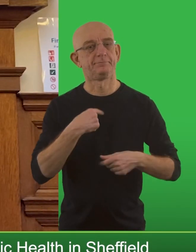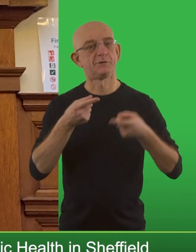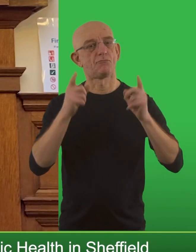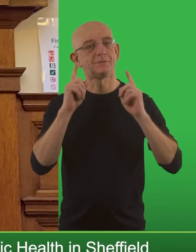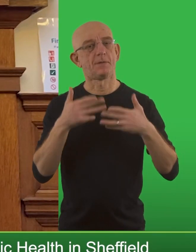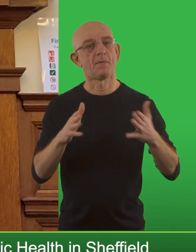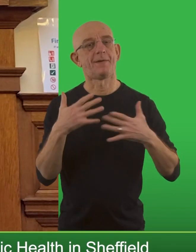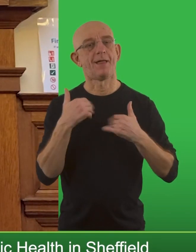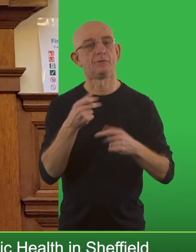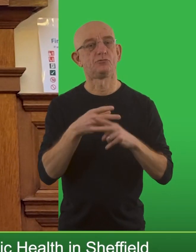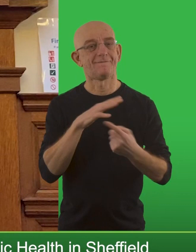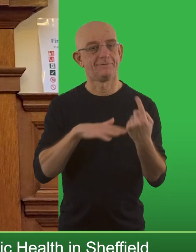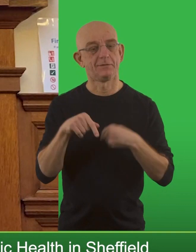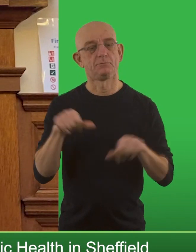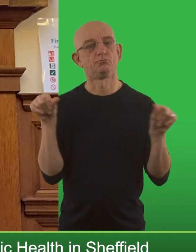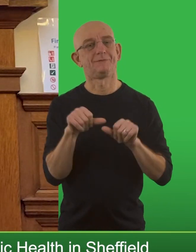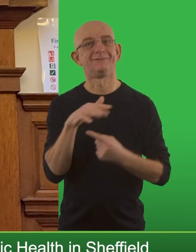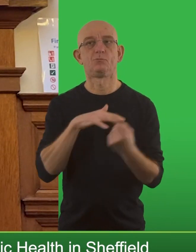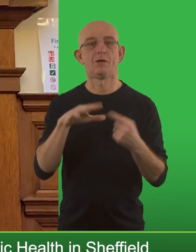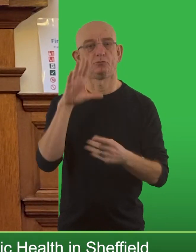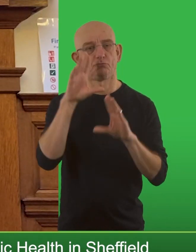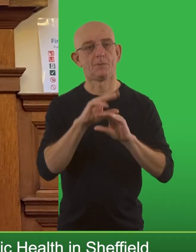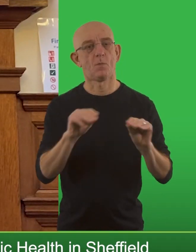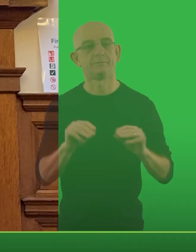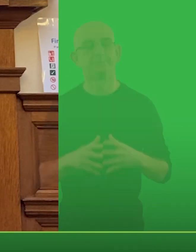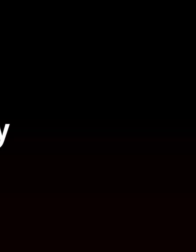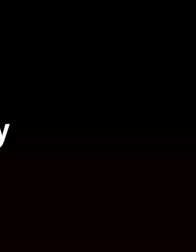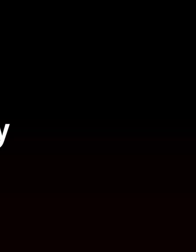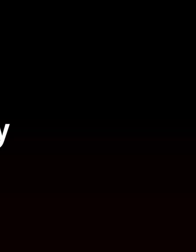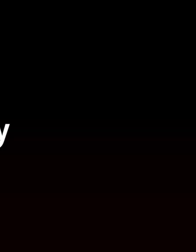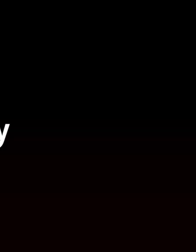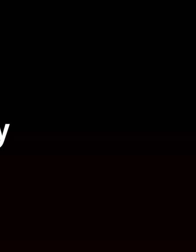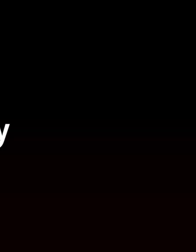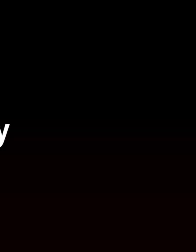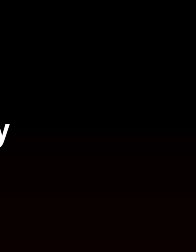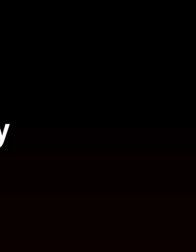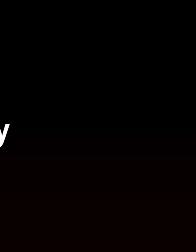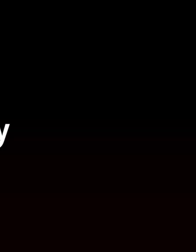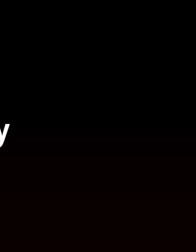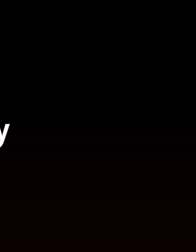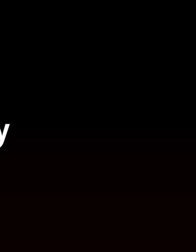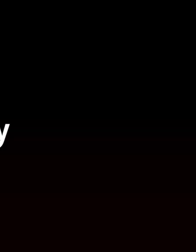Hi, my name is Greg Felt, I'm Director of Public Health in Sheffield. This is a brief situation report.